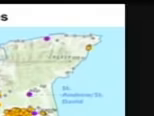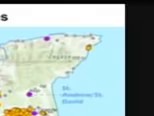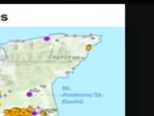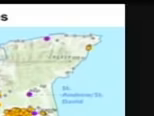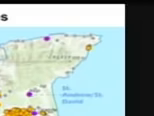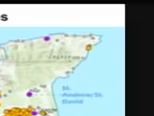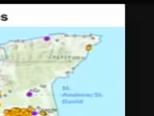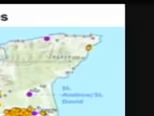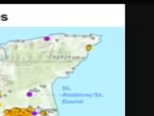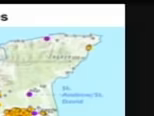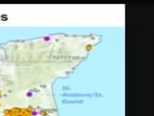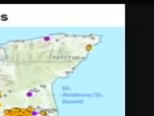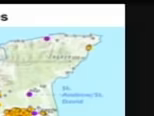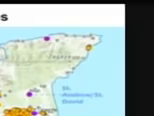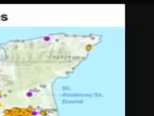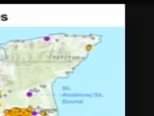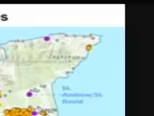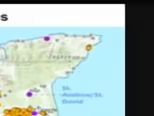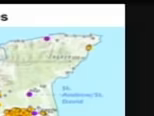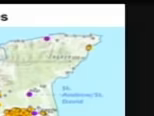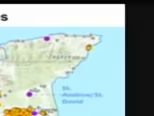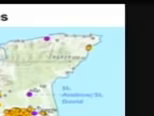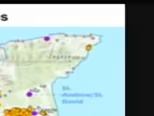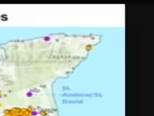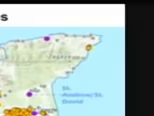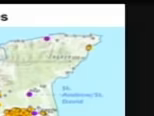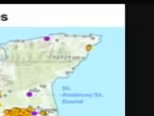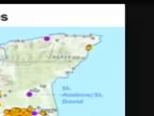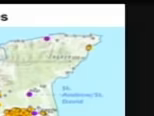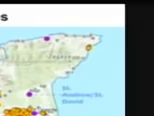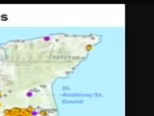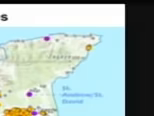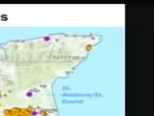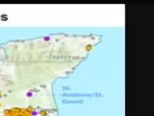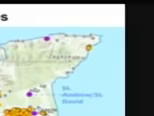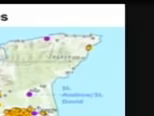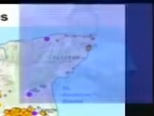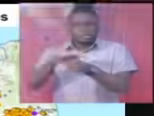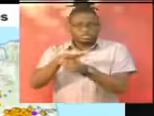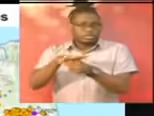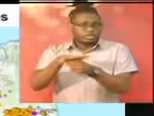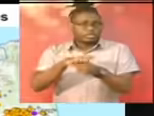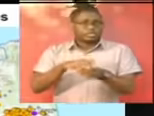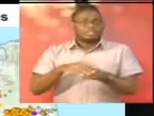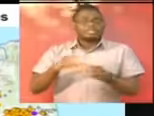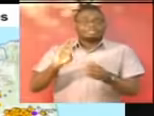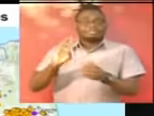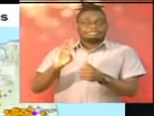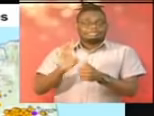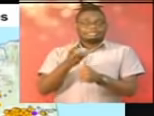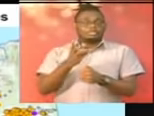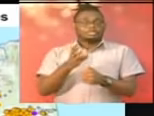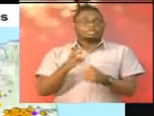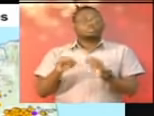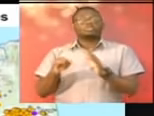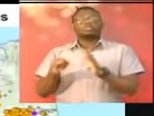the 5th of June, and epidemiological week 23 covering the period the 6th of June to the 12th of June.